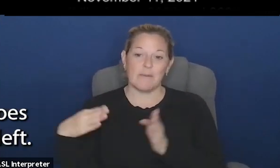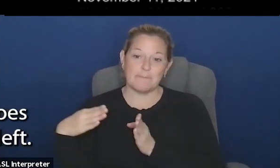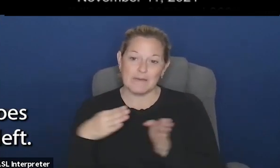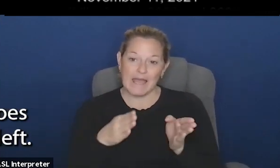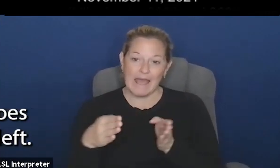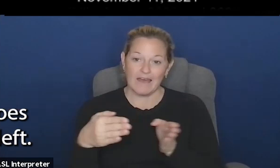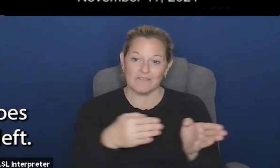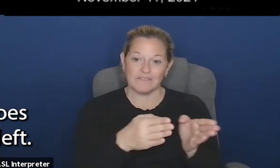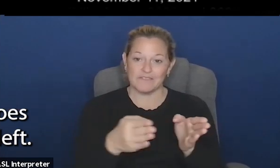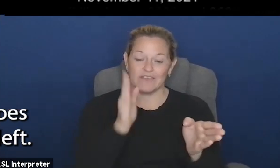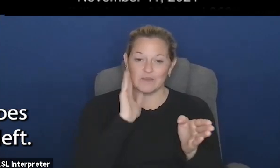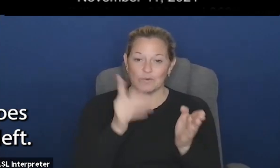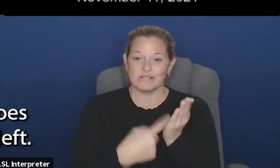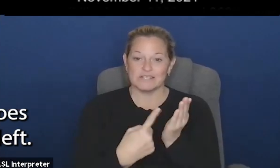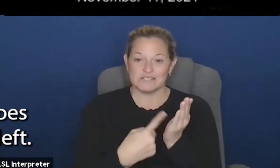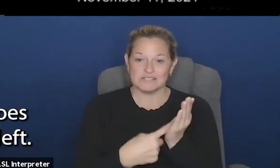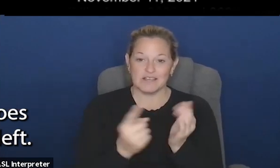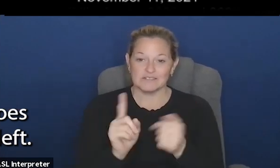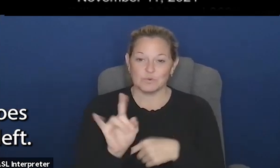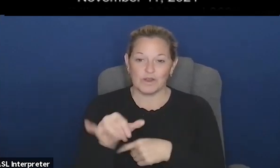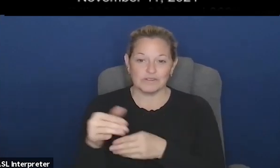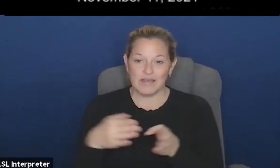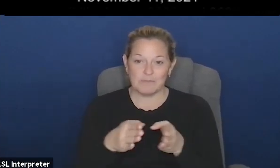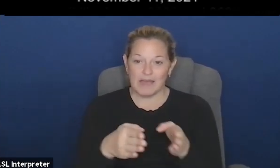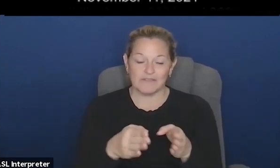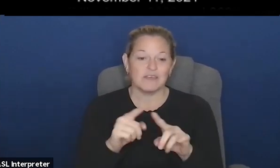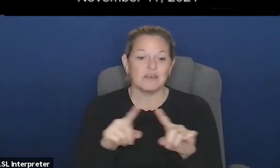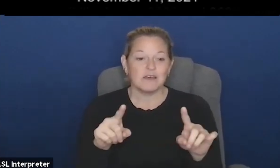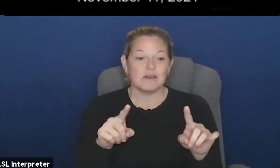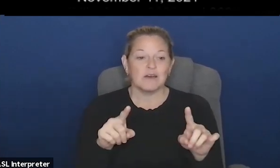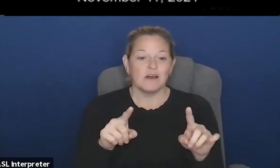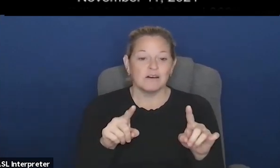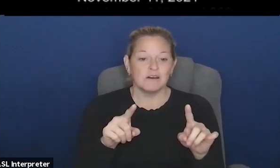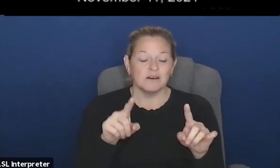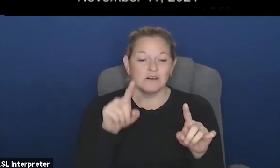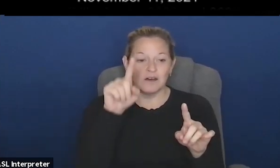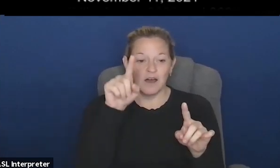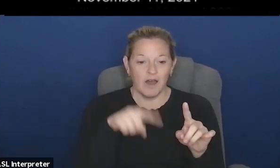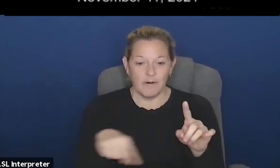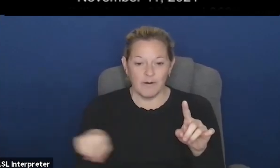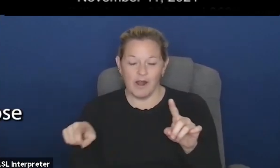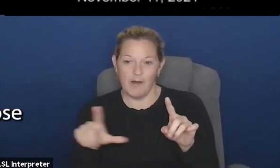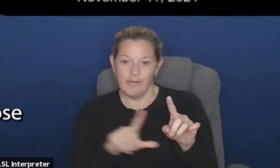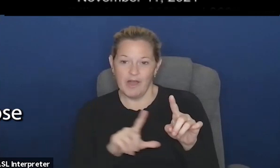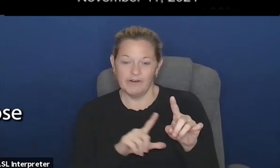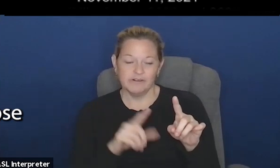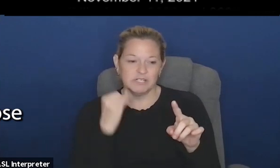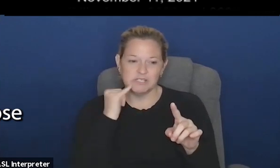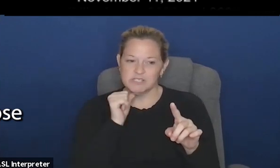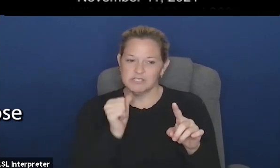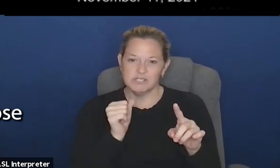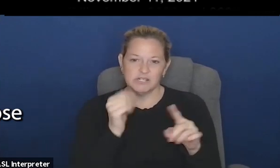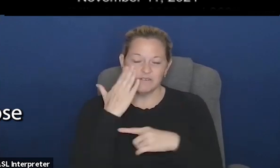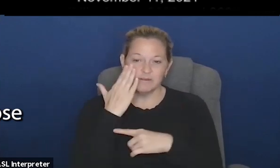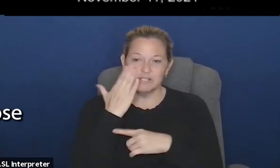talk about where that path goes in a second, but also on the bottom left, for those who aren't familiar, what an annular eclipse is when the moon doesn't